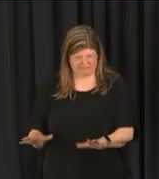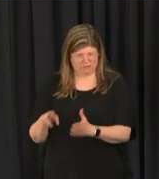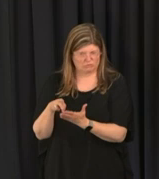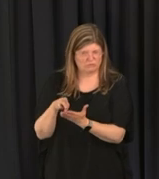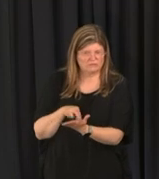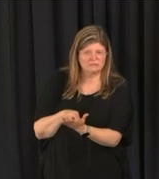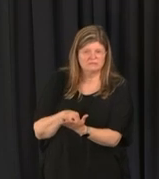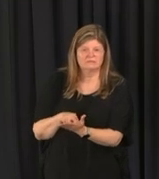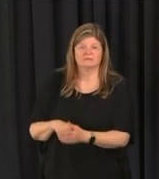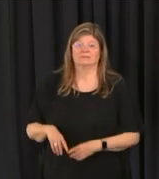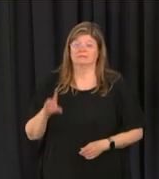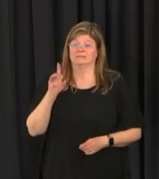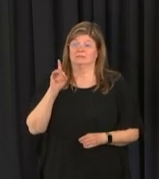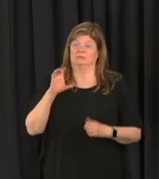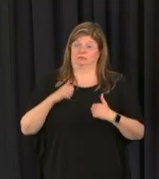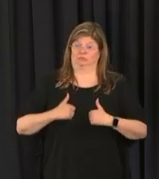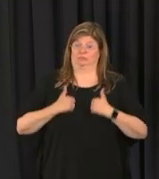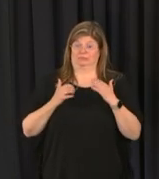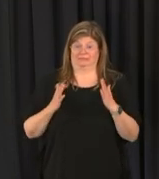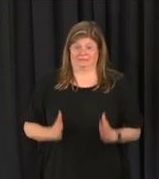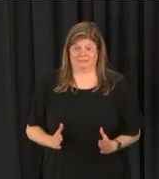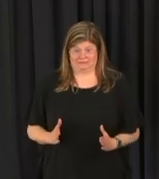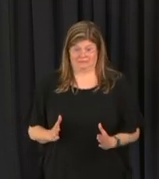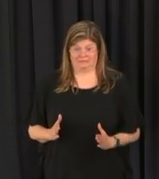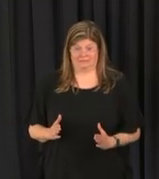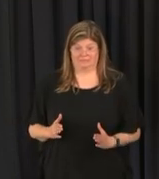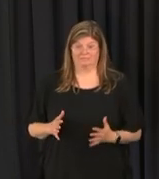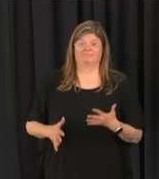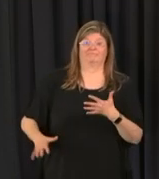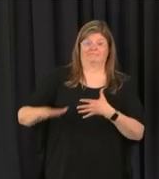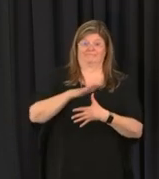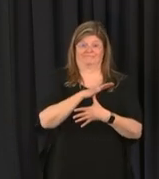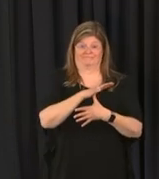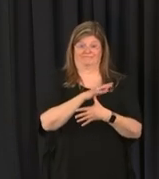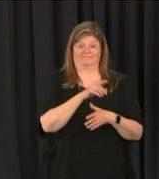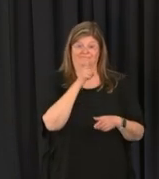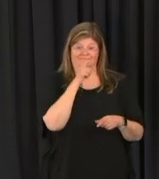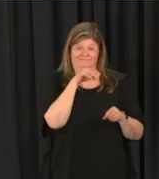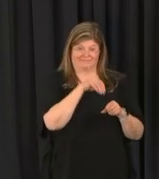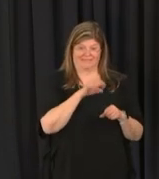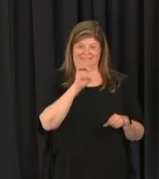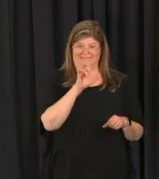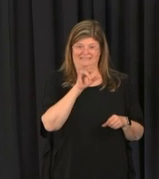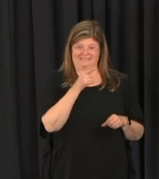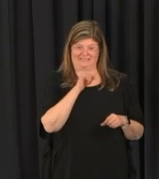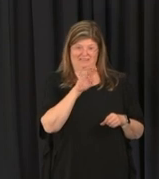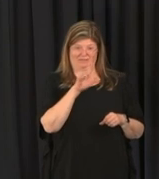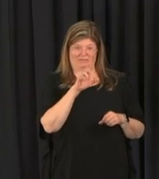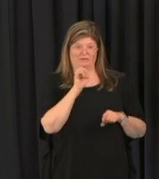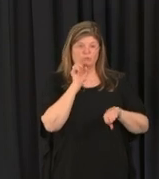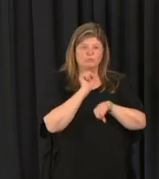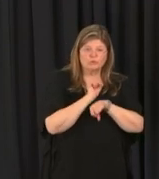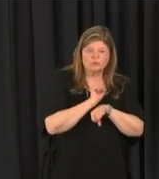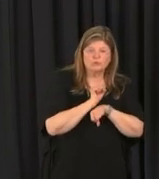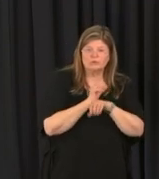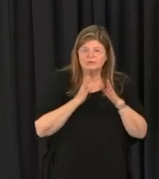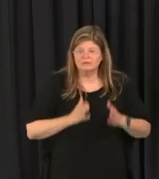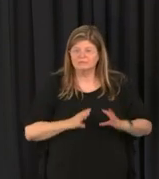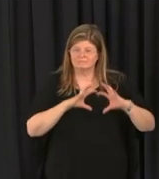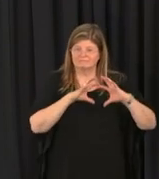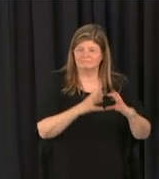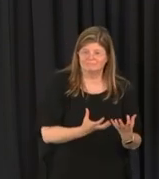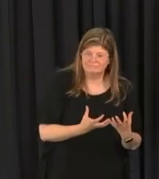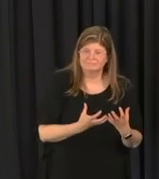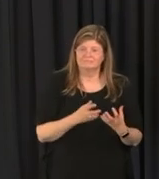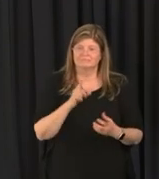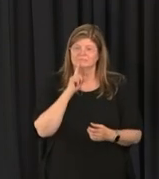registrations. DC residents, priority zip codes who are in an eligible workforce